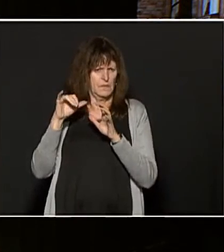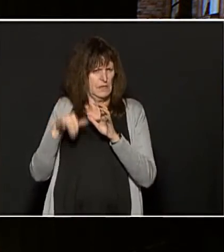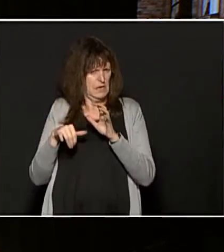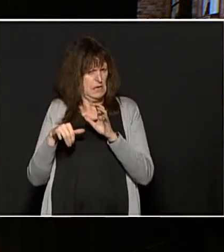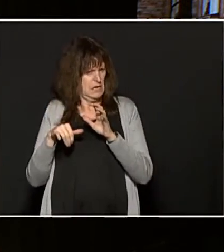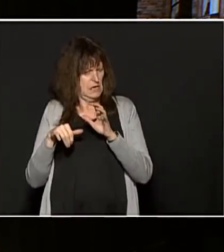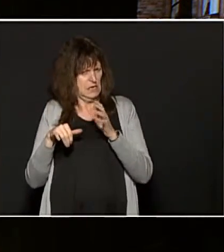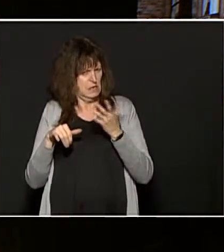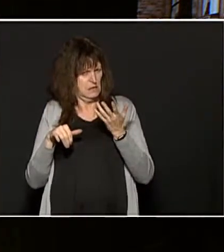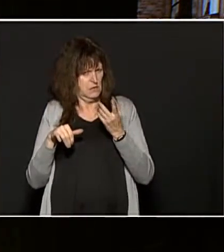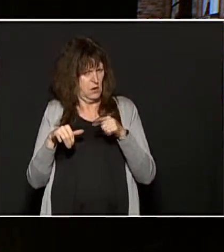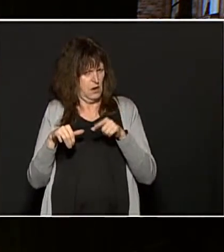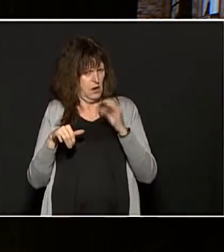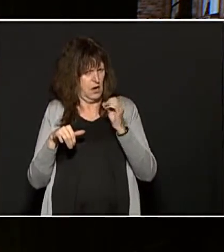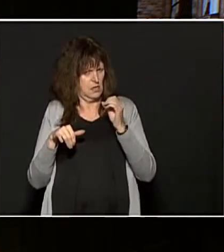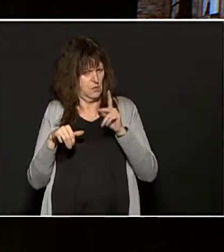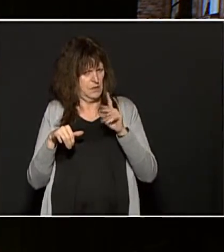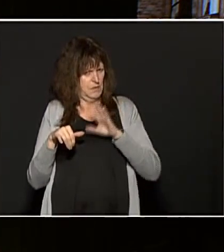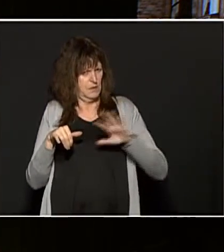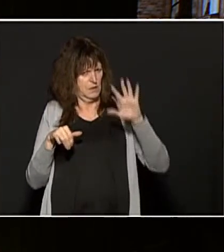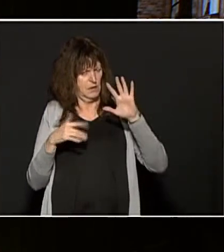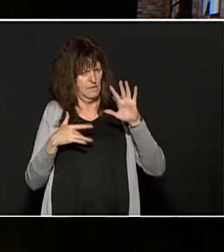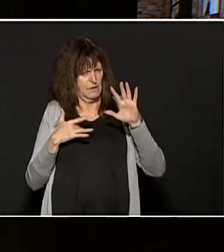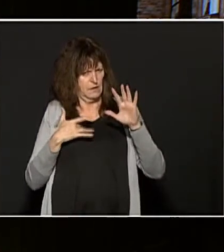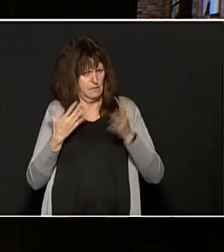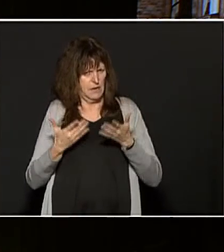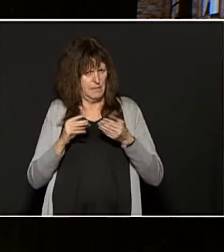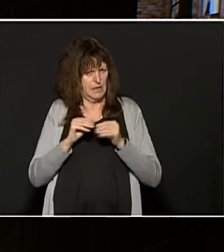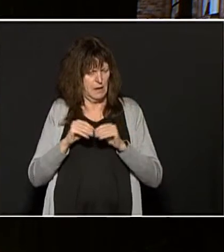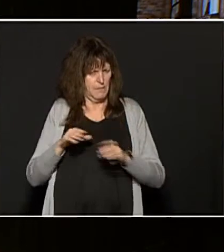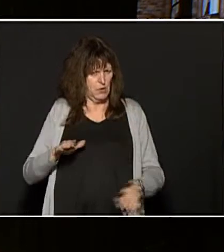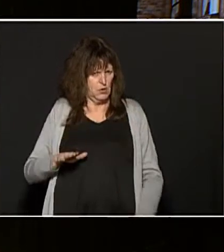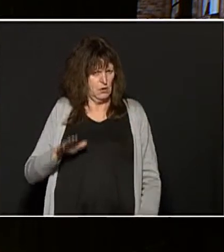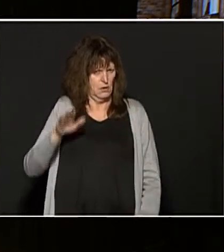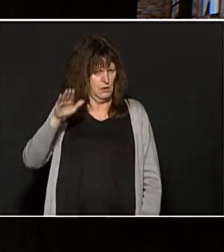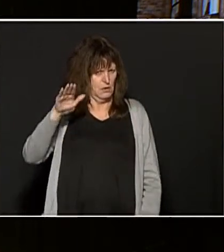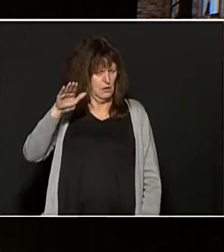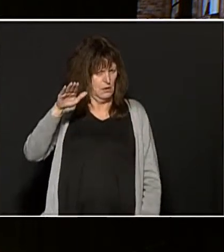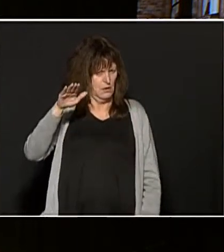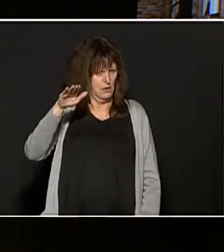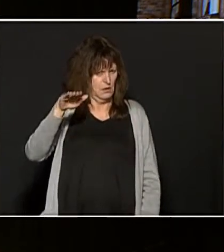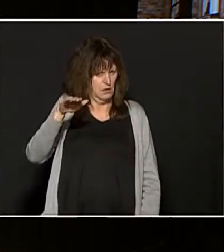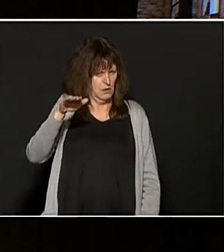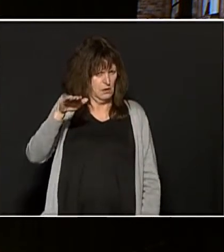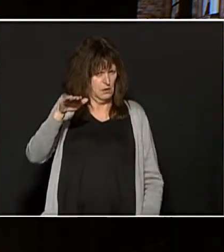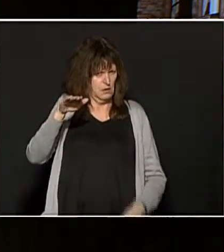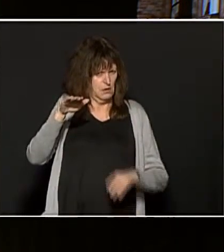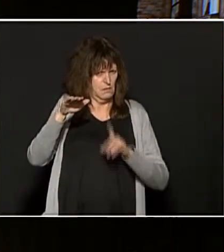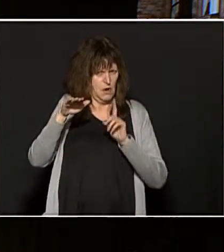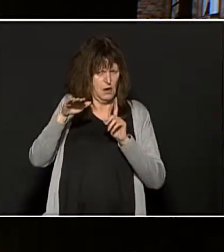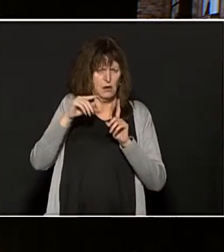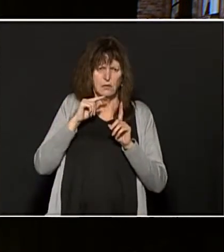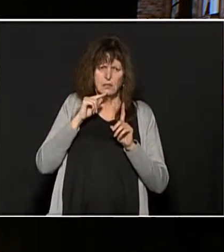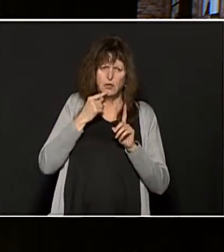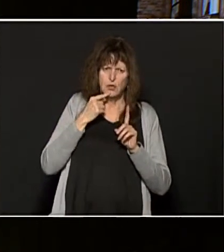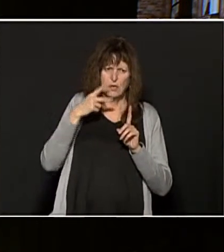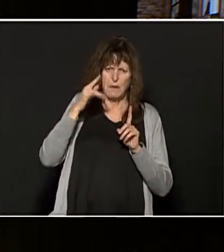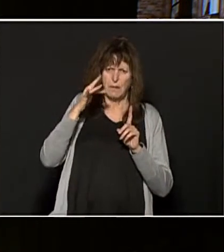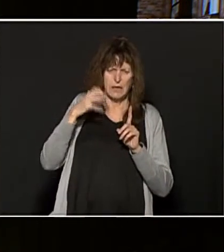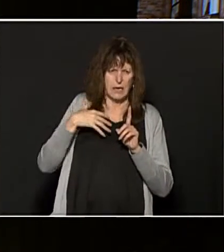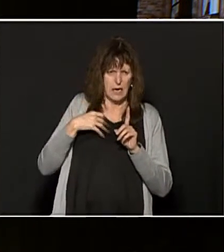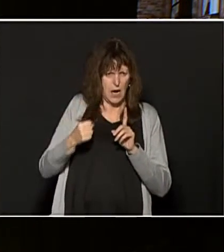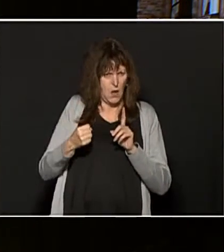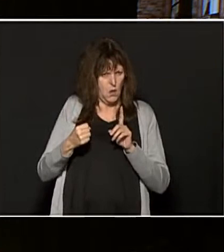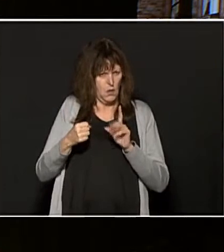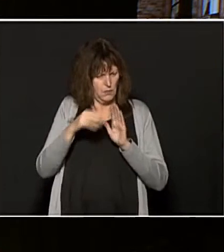some cresting of the numbers, but it also shows that these severe public health measures can't be let up and no timeline as to